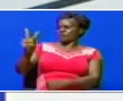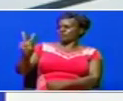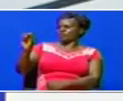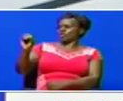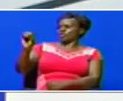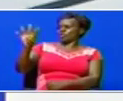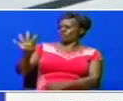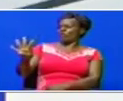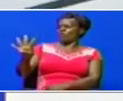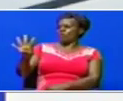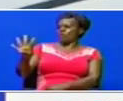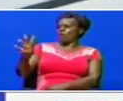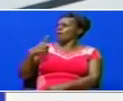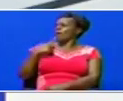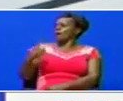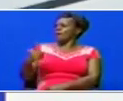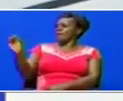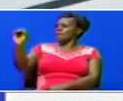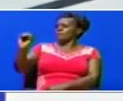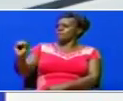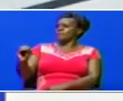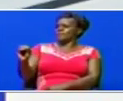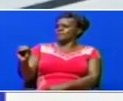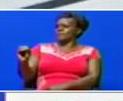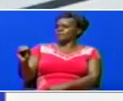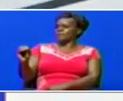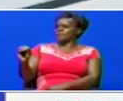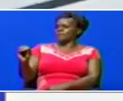185,204, that is 100% of the vote.